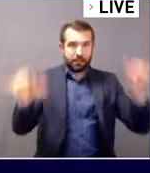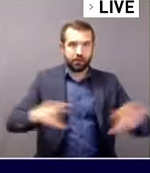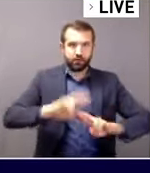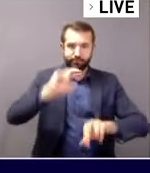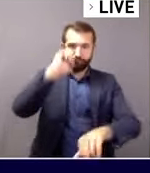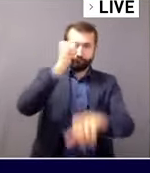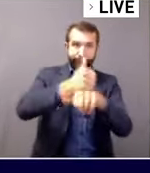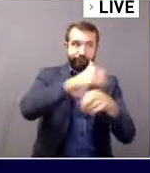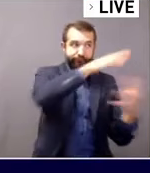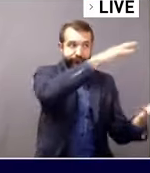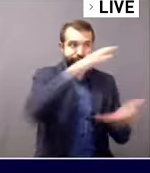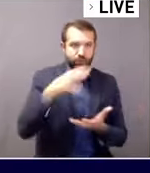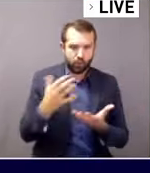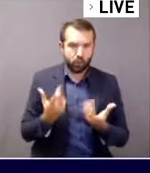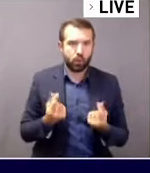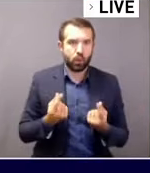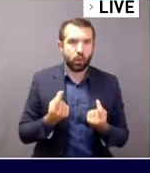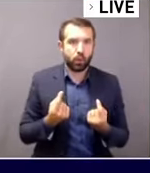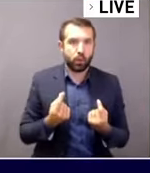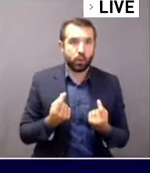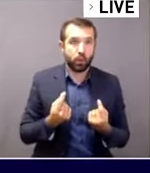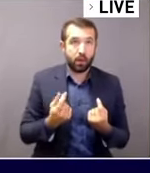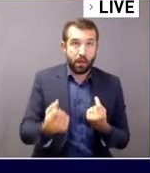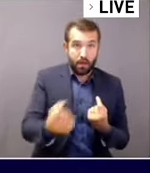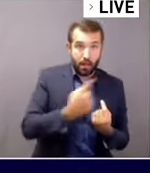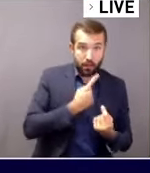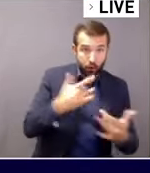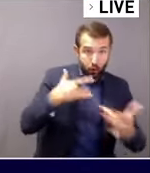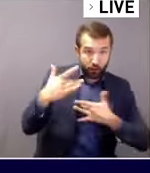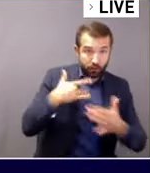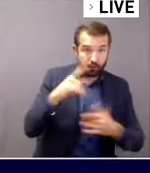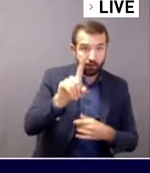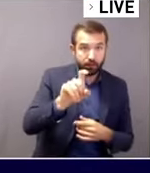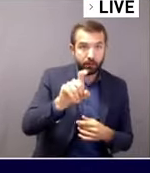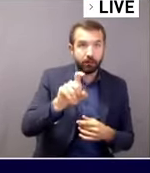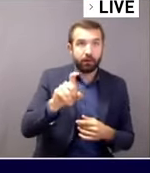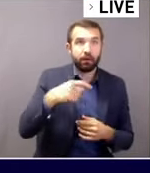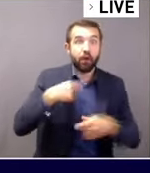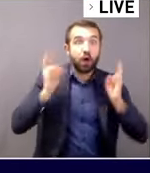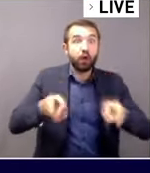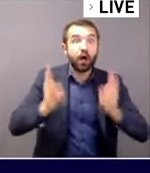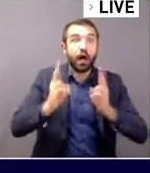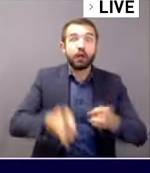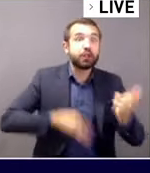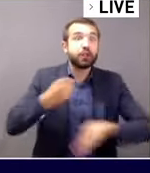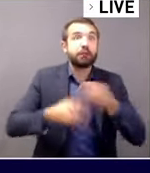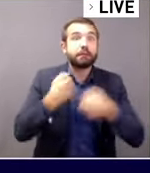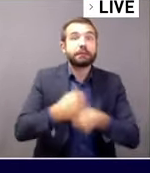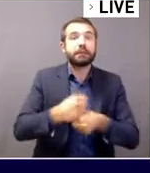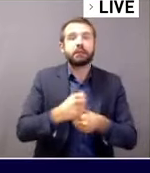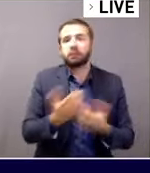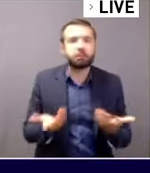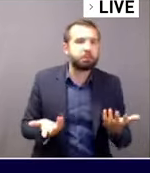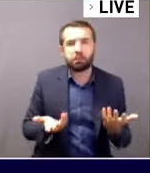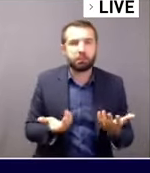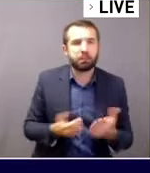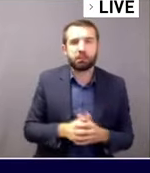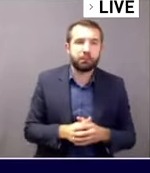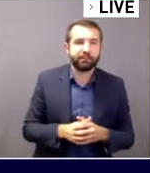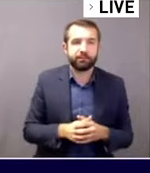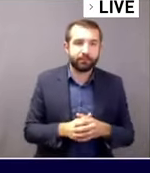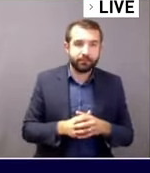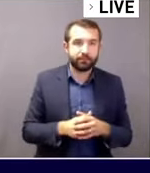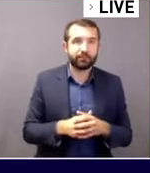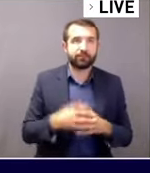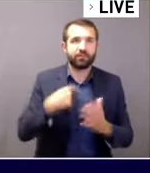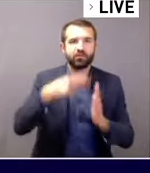rush around a vaccine. And the bottom line is that I would be concerned in that situation. We've all read